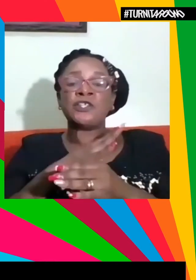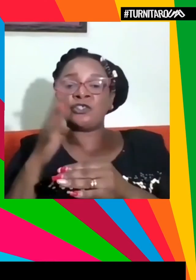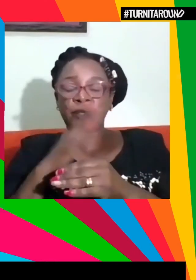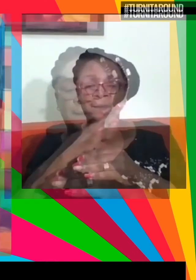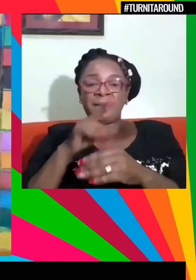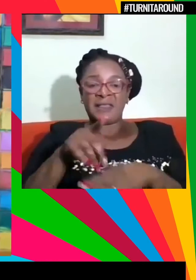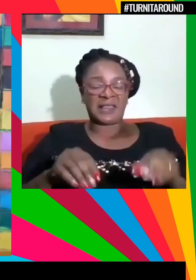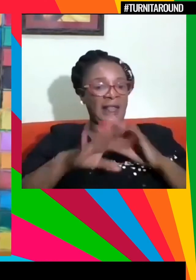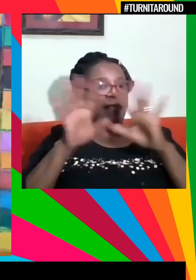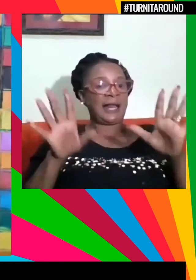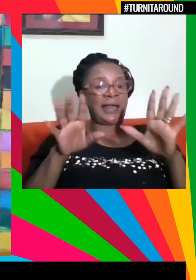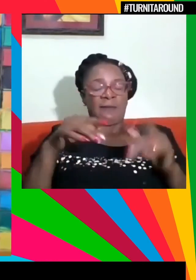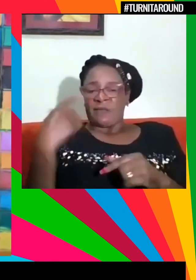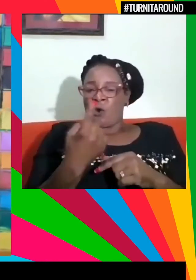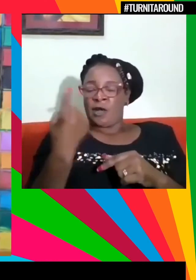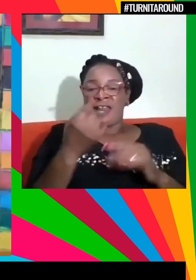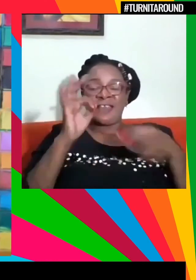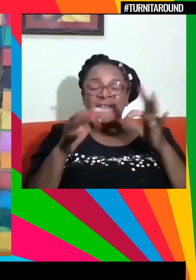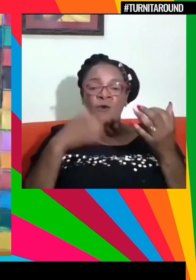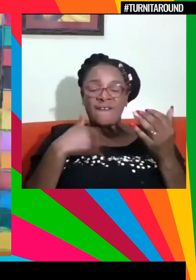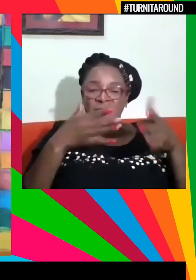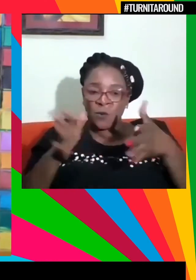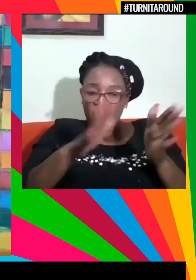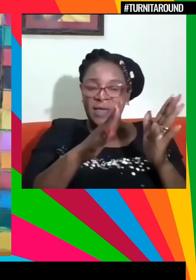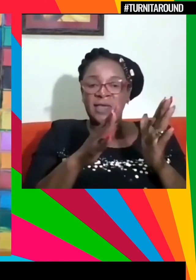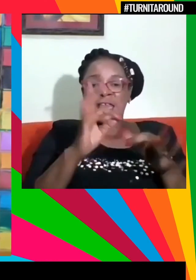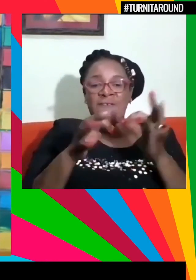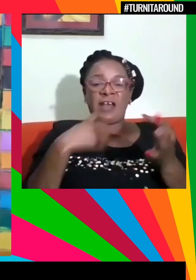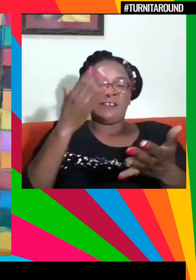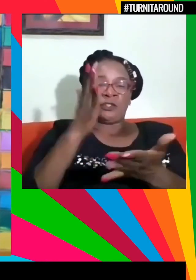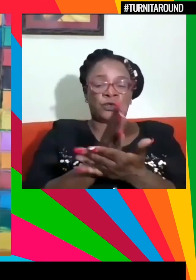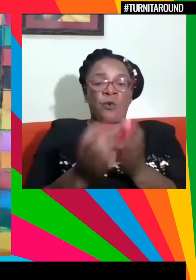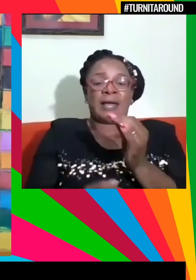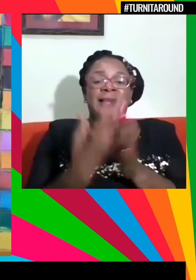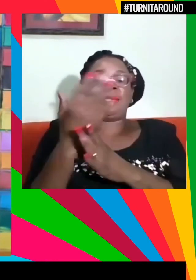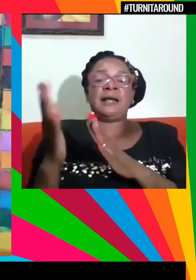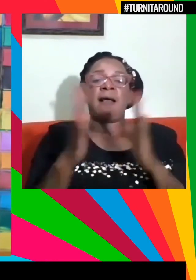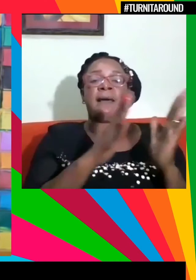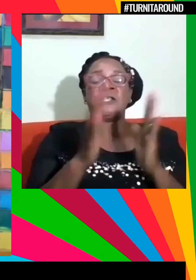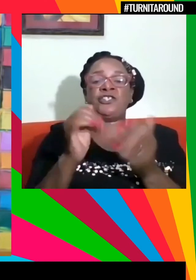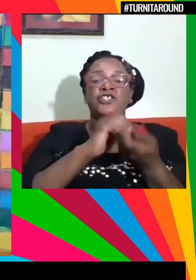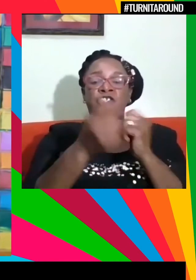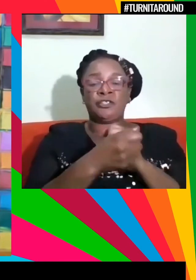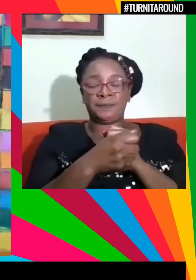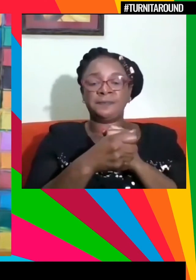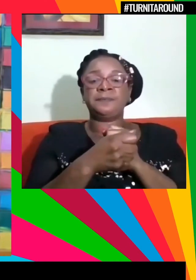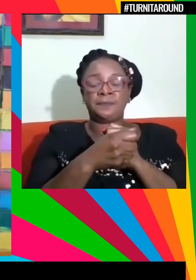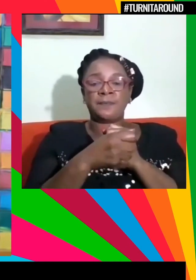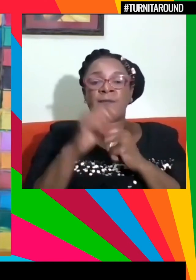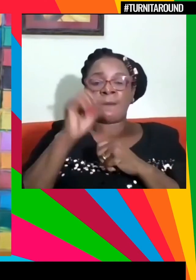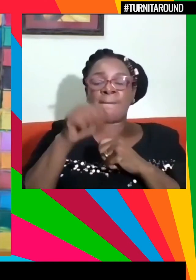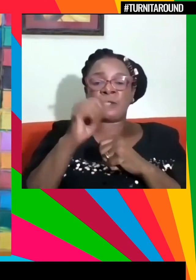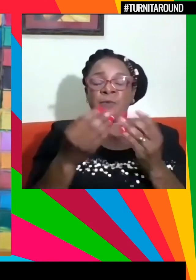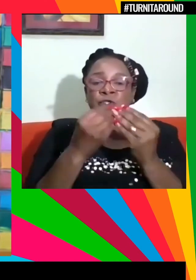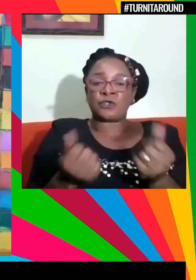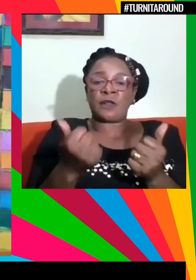clear one. And if you only look at it through one lens, you're not going to truly create that systemic change. You might solve one tiny piece of the problem, but you